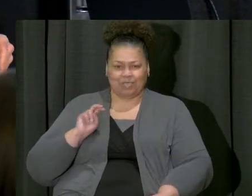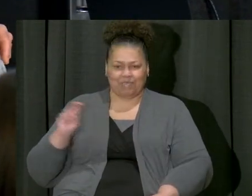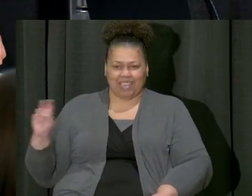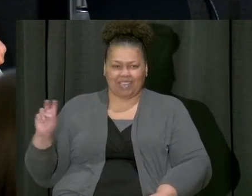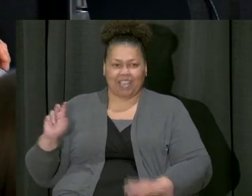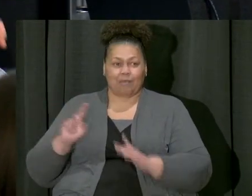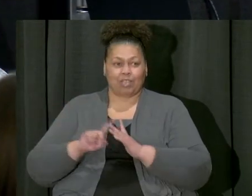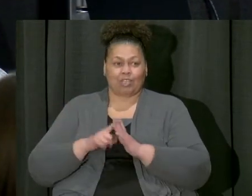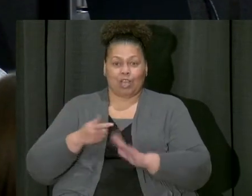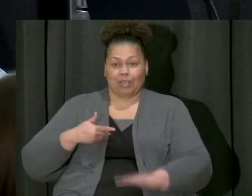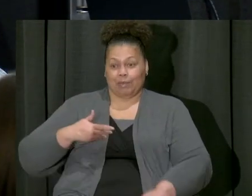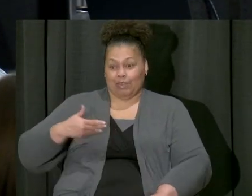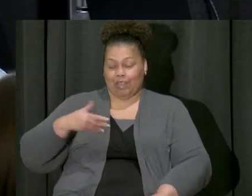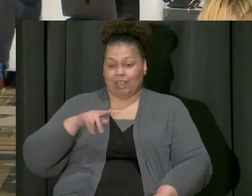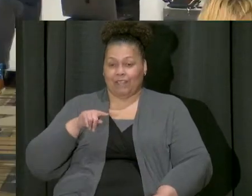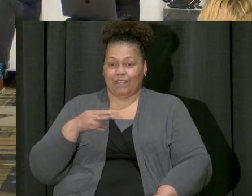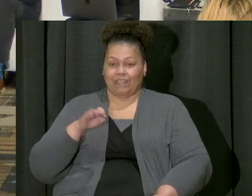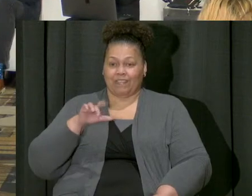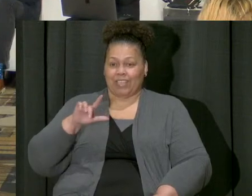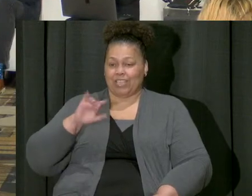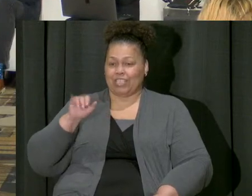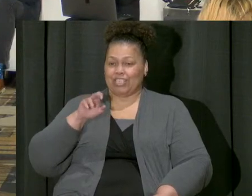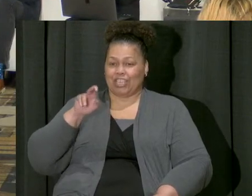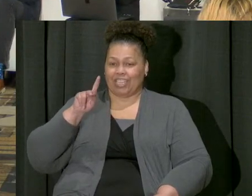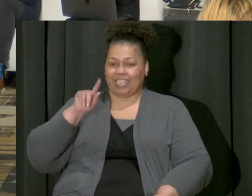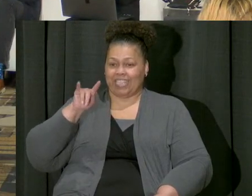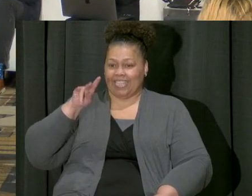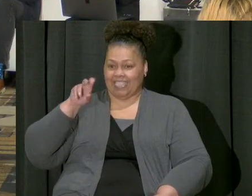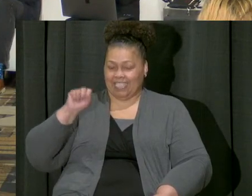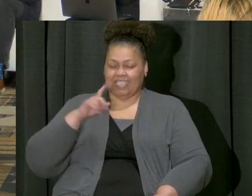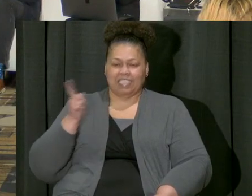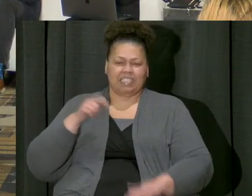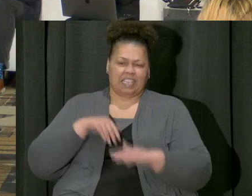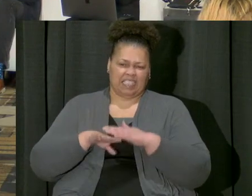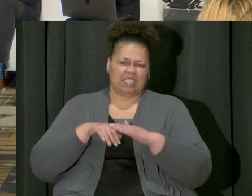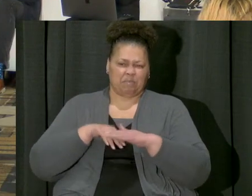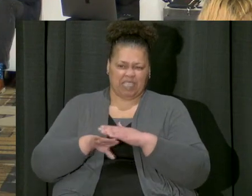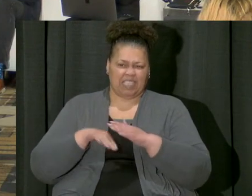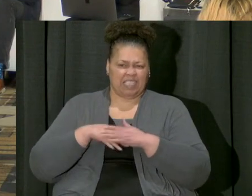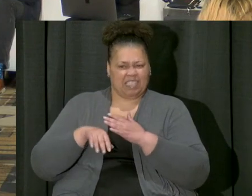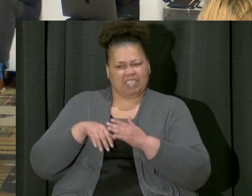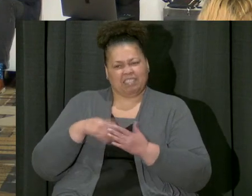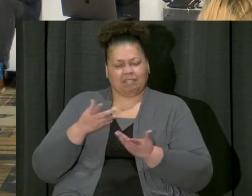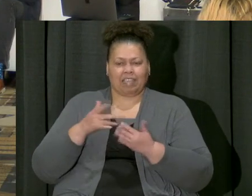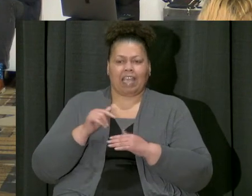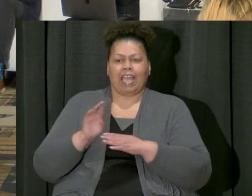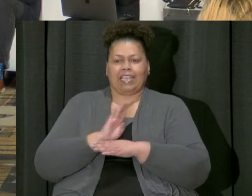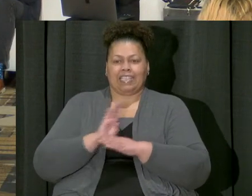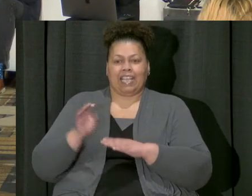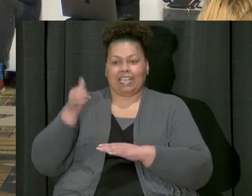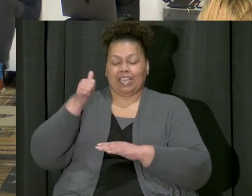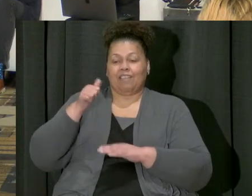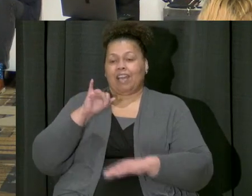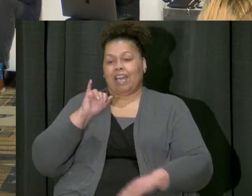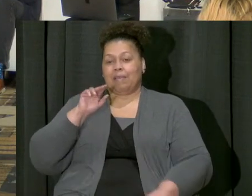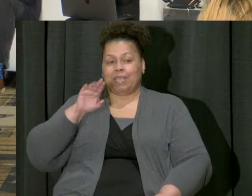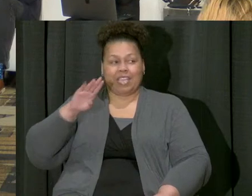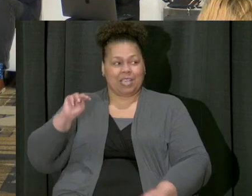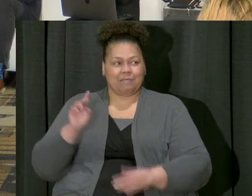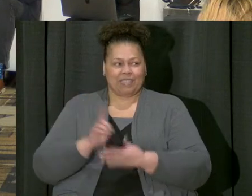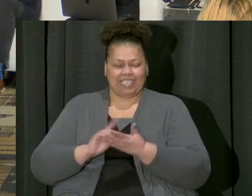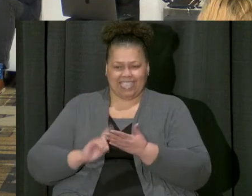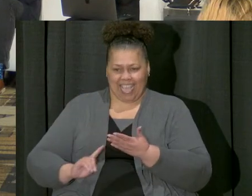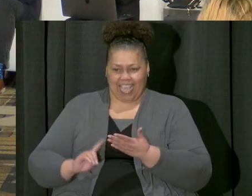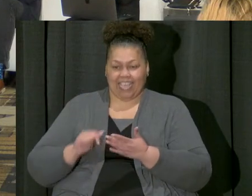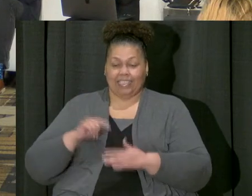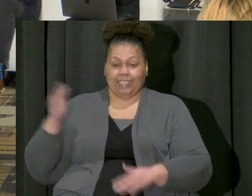out introducing Phil Jenkins. Phil is the accessibility executive at IBM Design. To